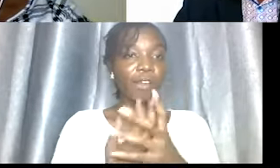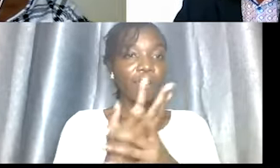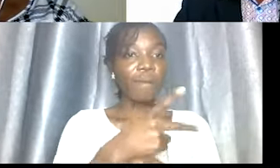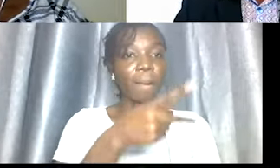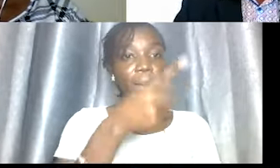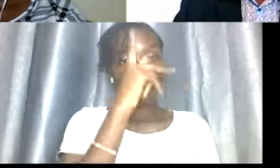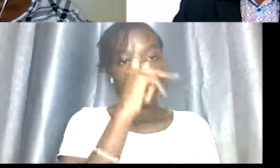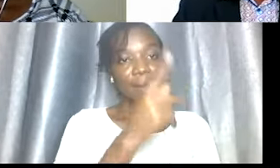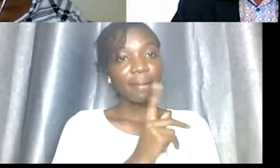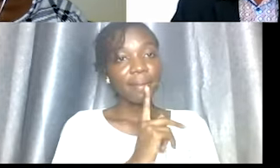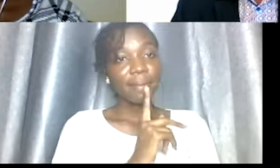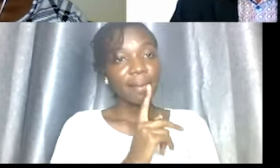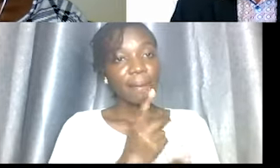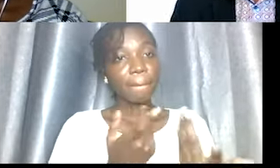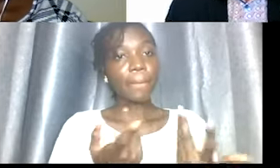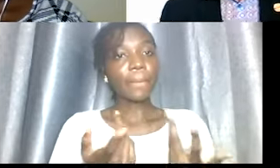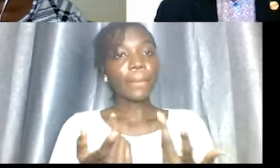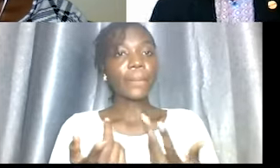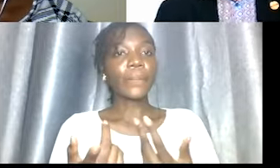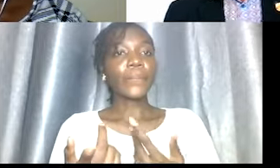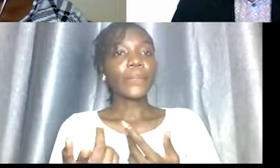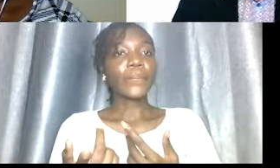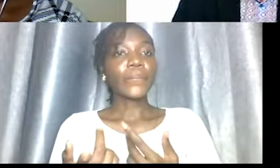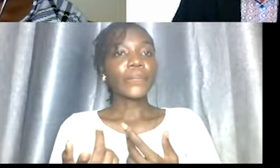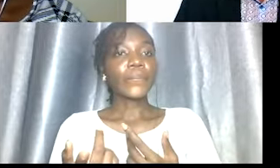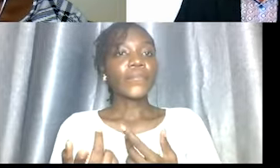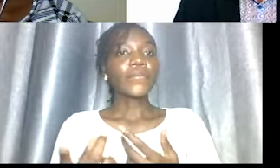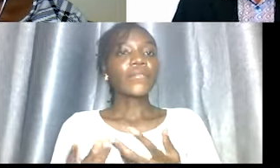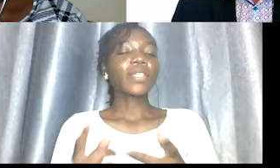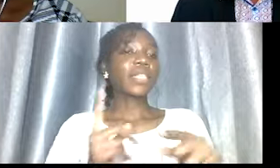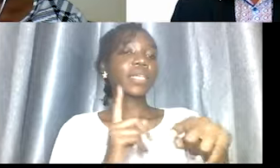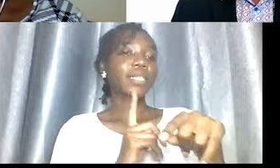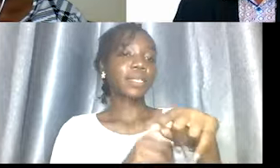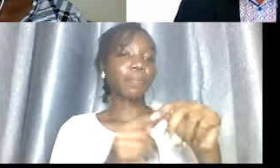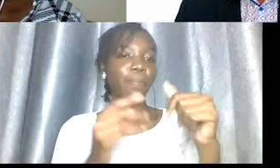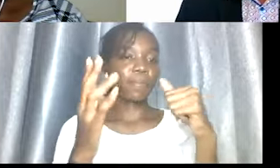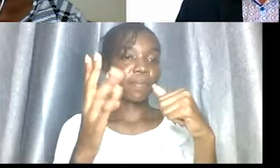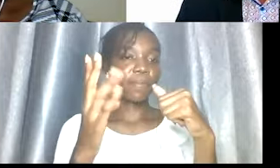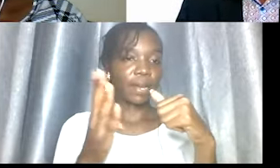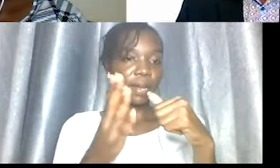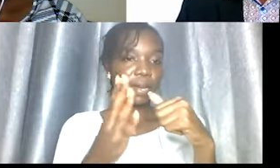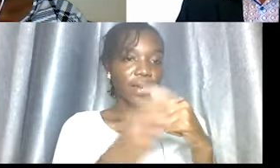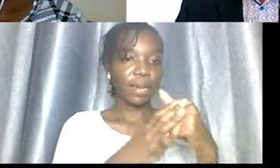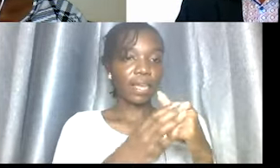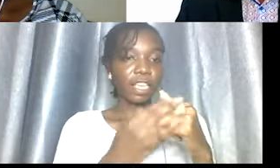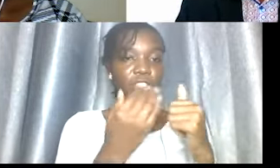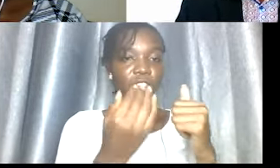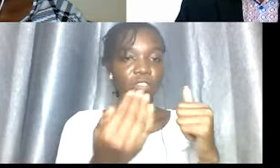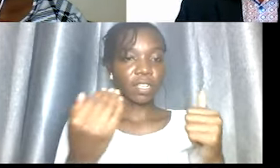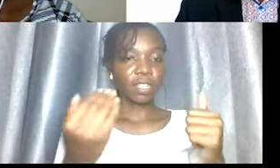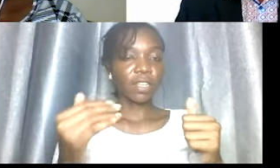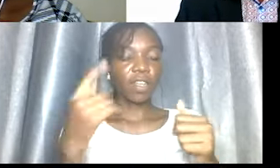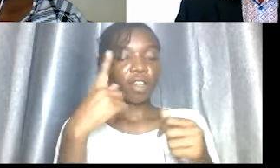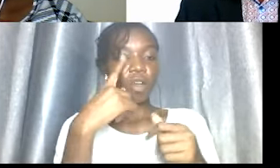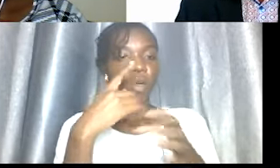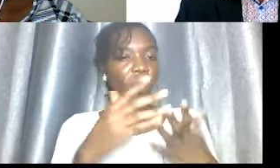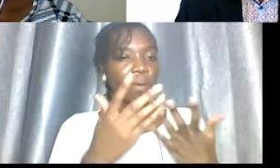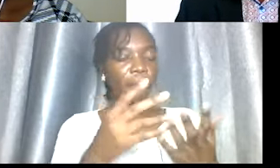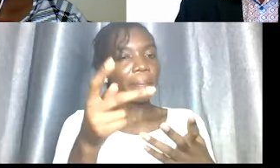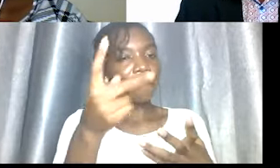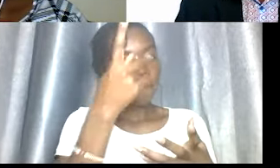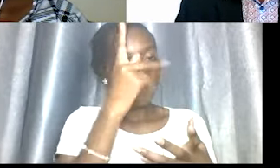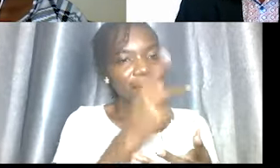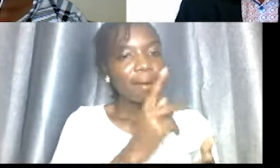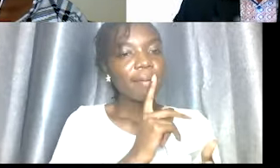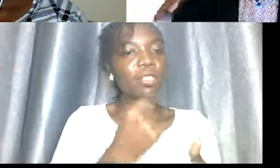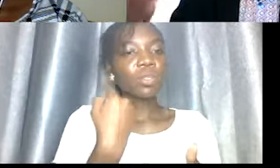family structure. I am the last of 9 children of parents who were the last